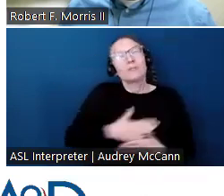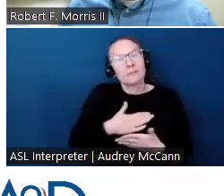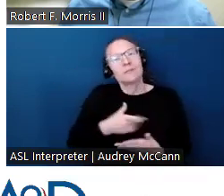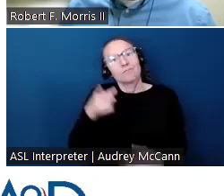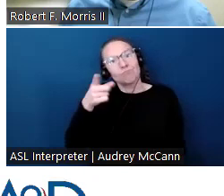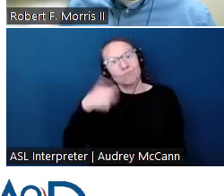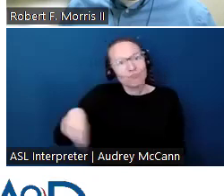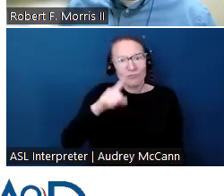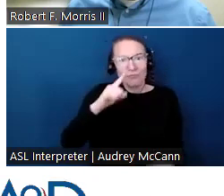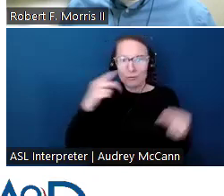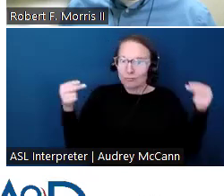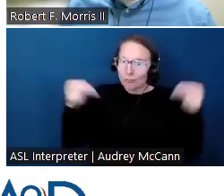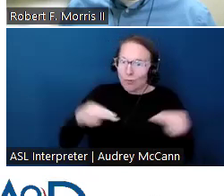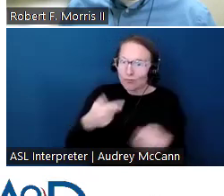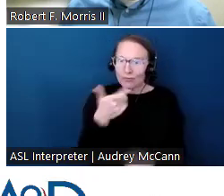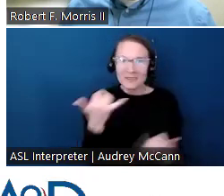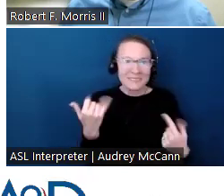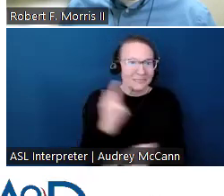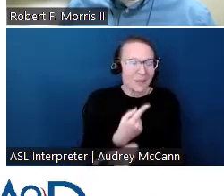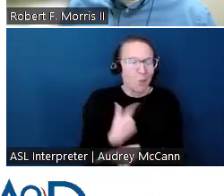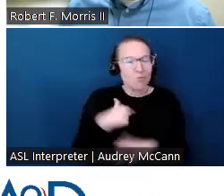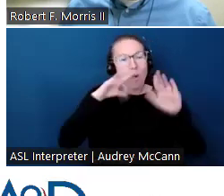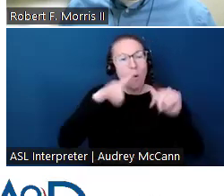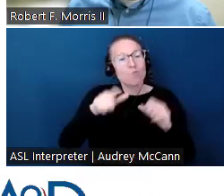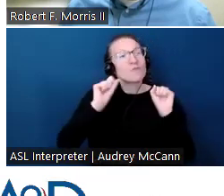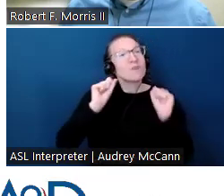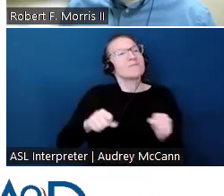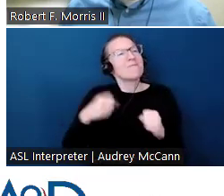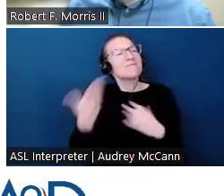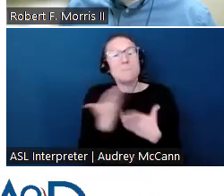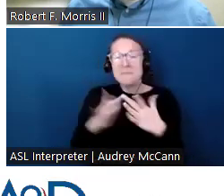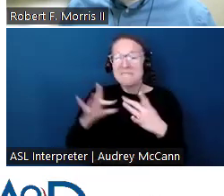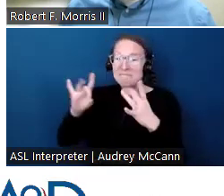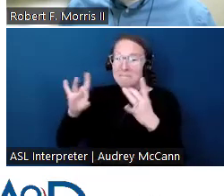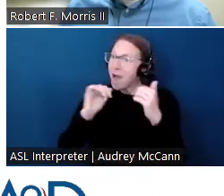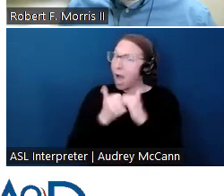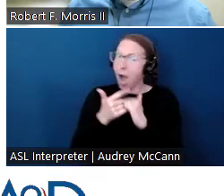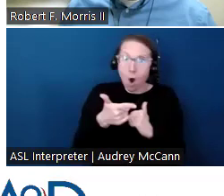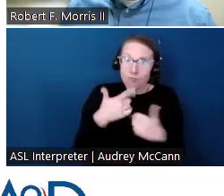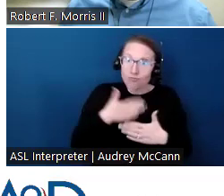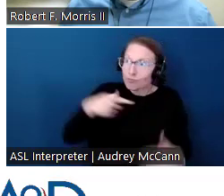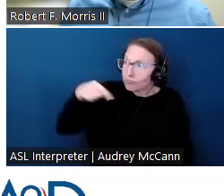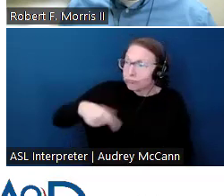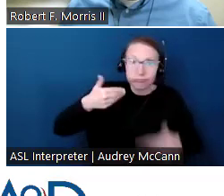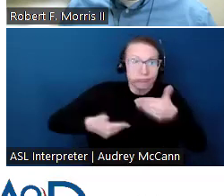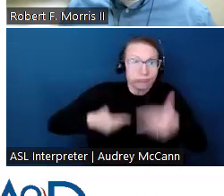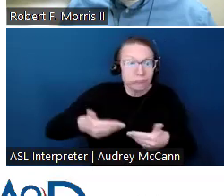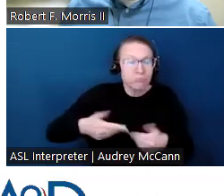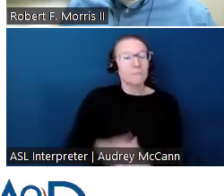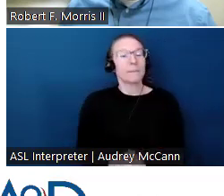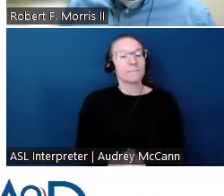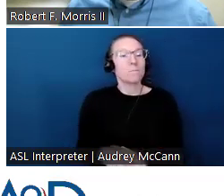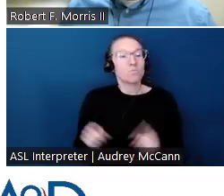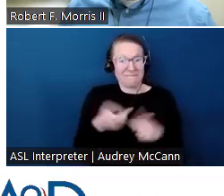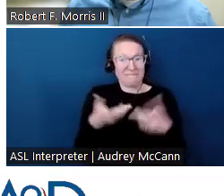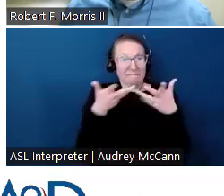for attending today's event, and we hope that you can provide us with some feedback on how it went. At the end of the event, this survey will